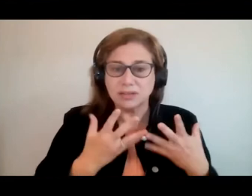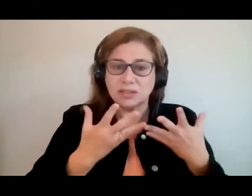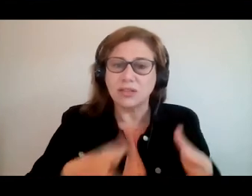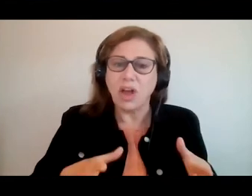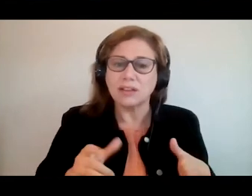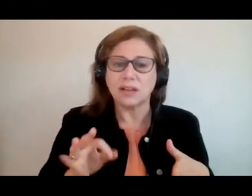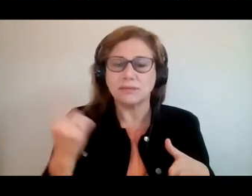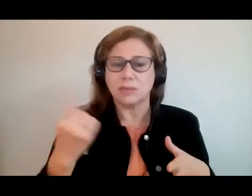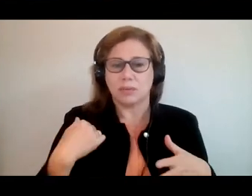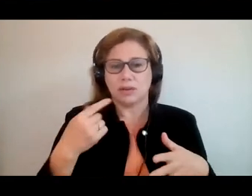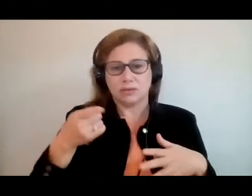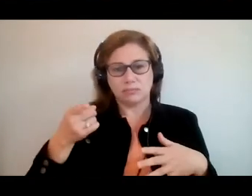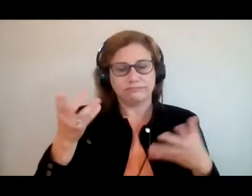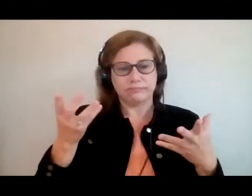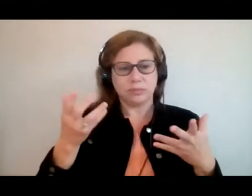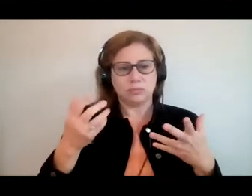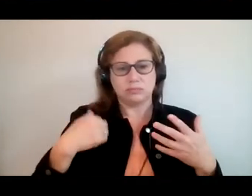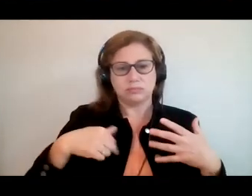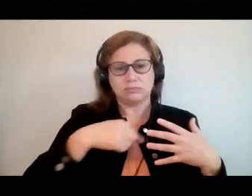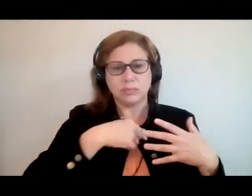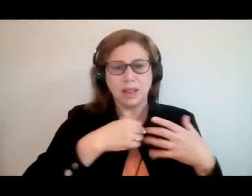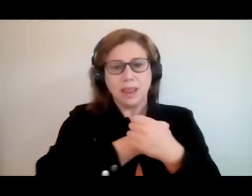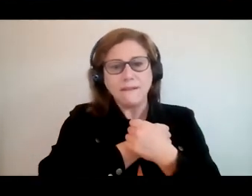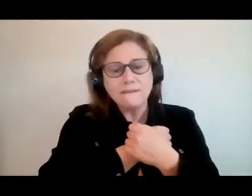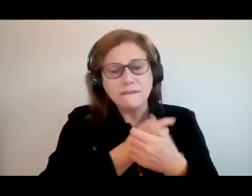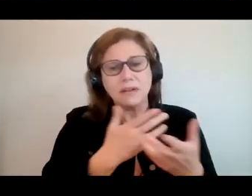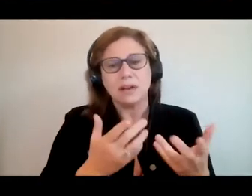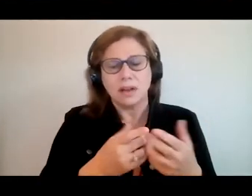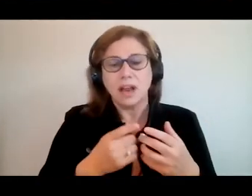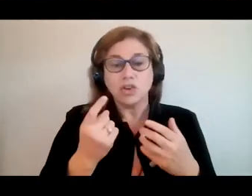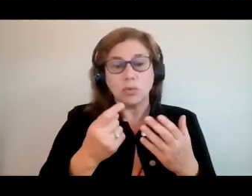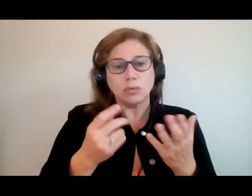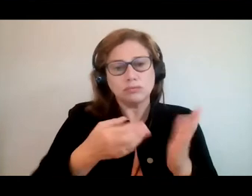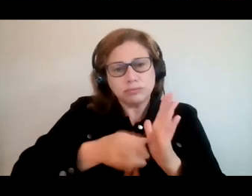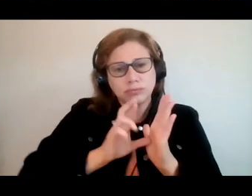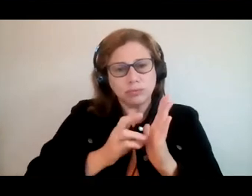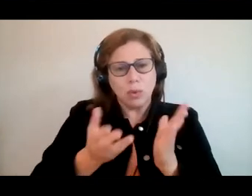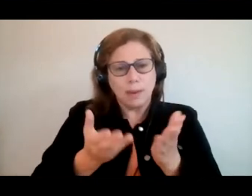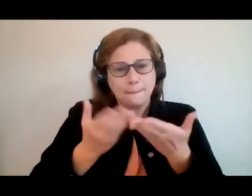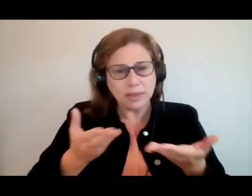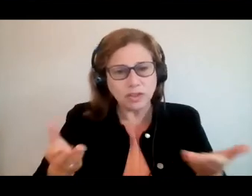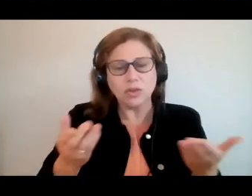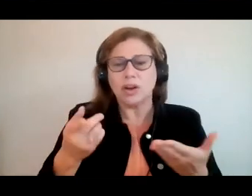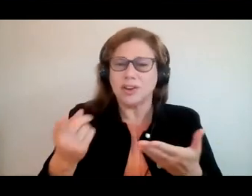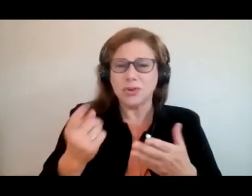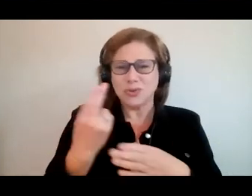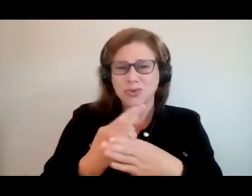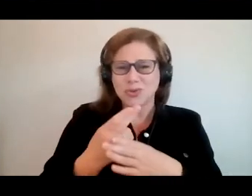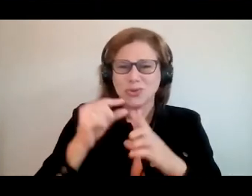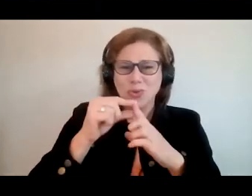And I just wonder, you know, you were going through this material and just kind of, you used the word scavenge earlier, you